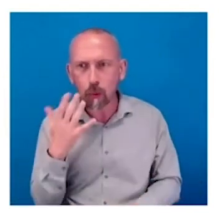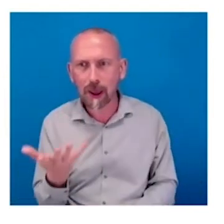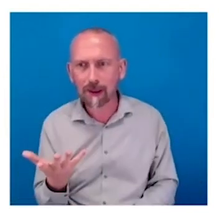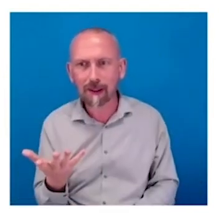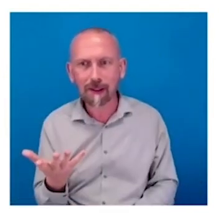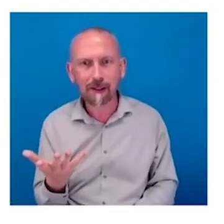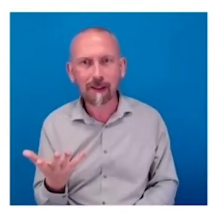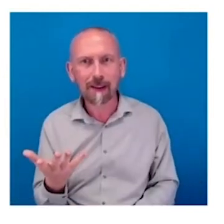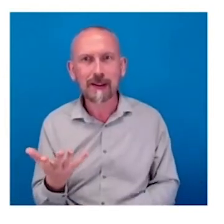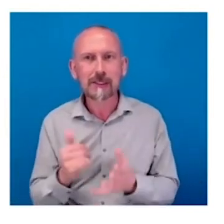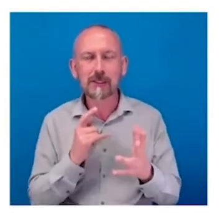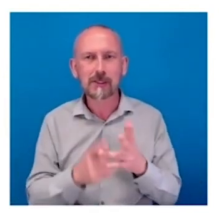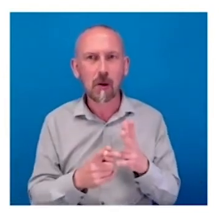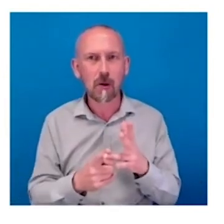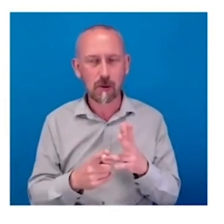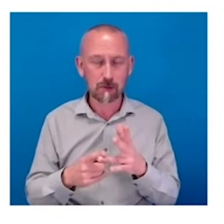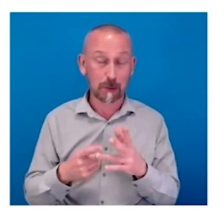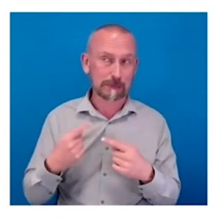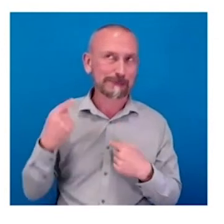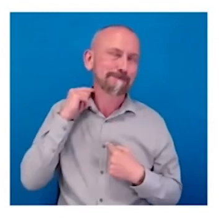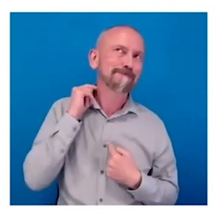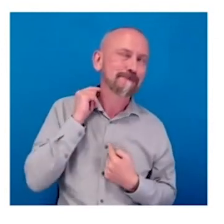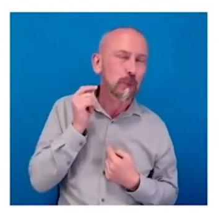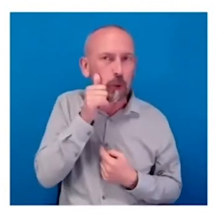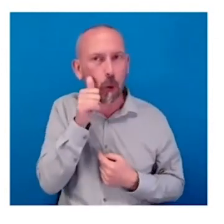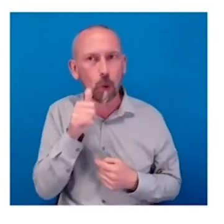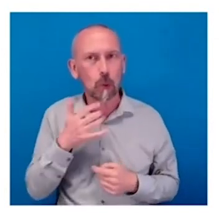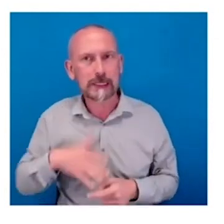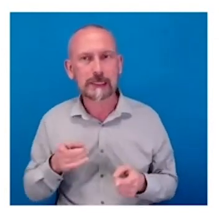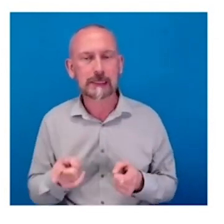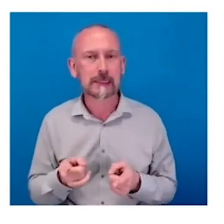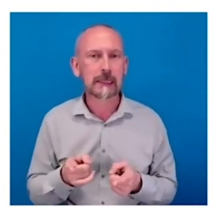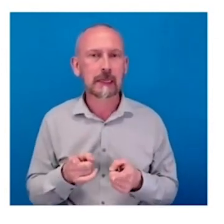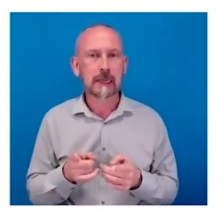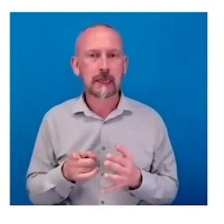aware of that, and it is something that I